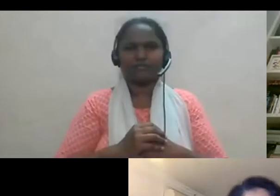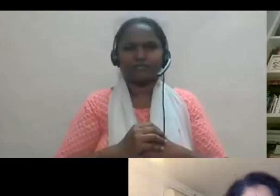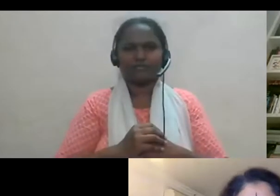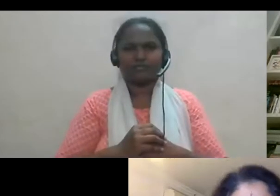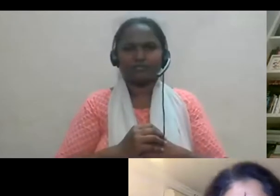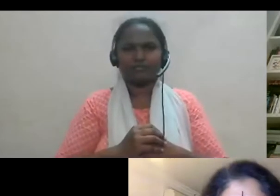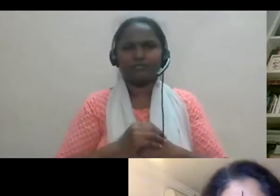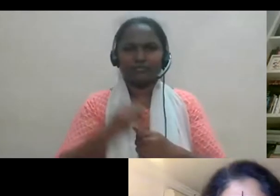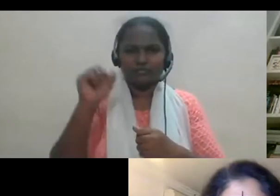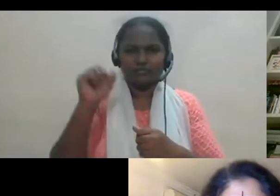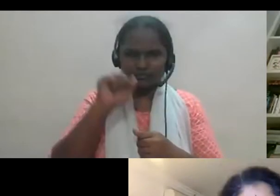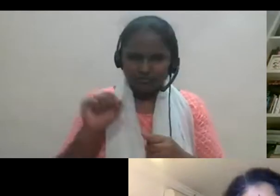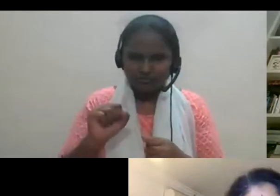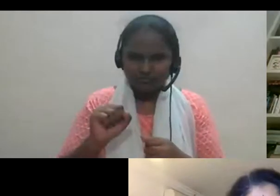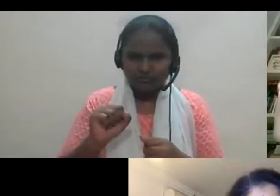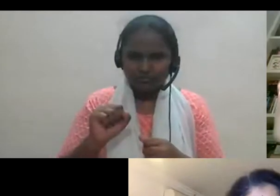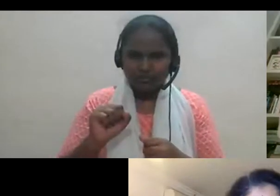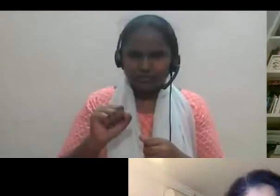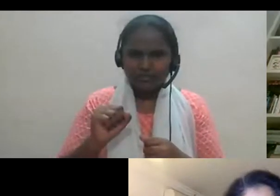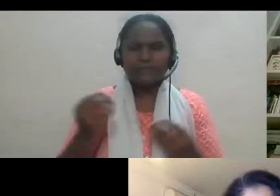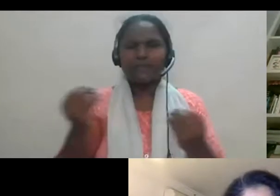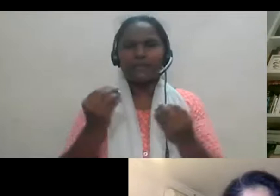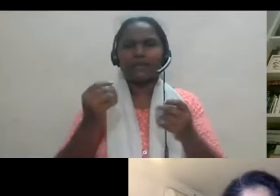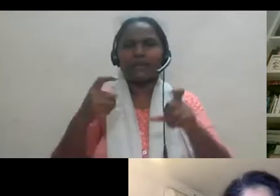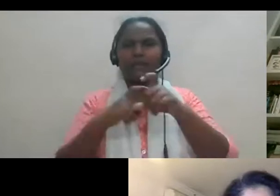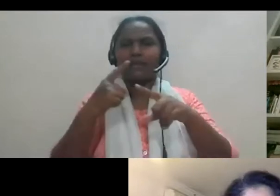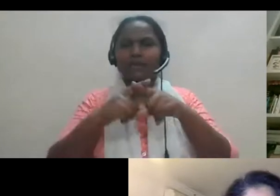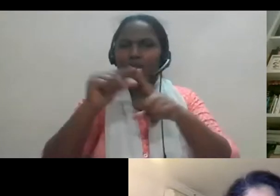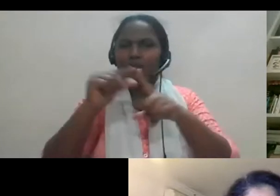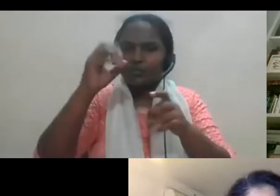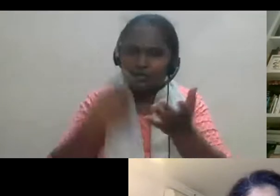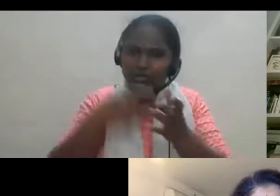And so just posing that question